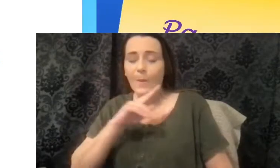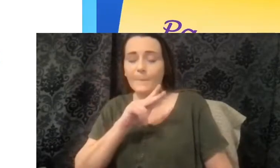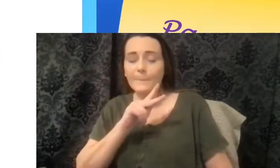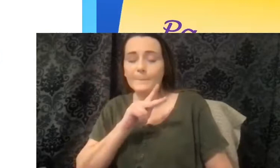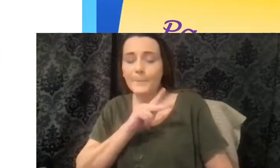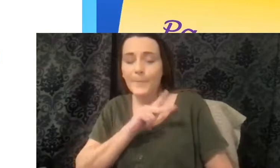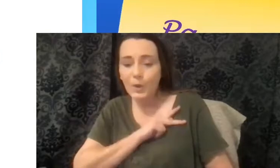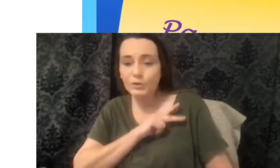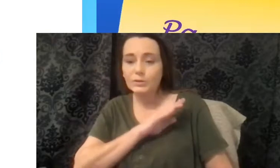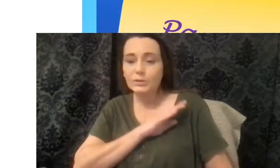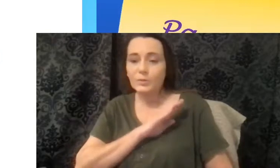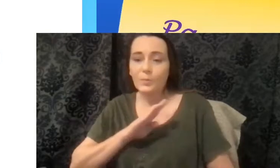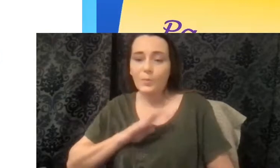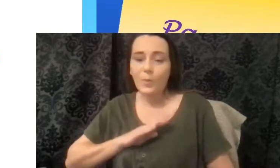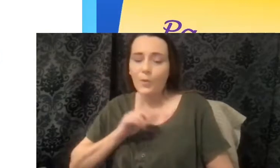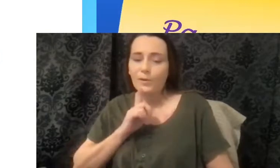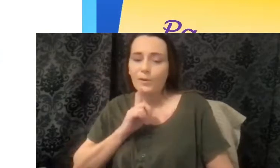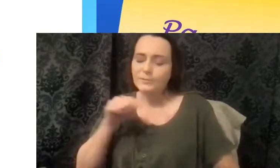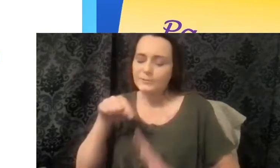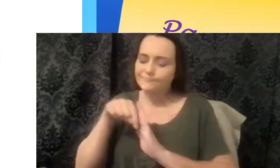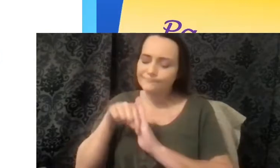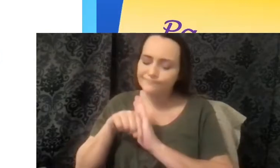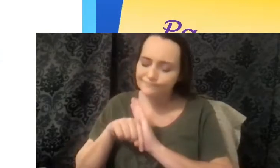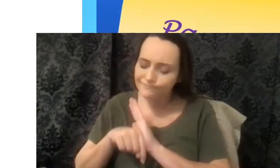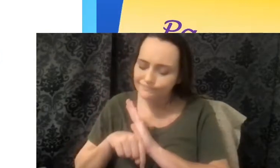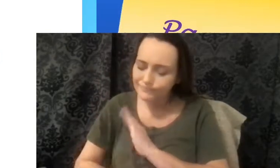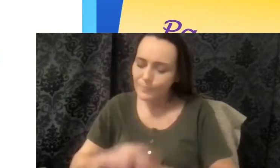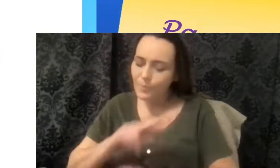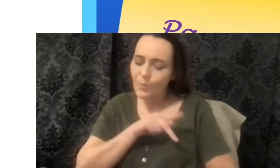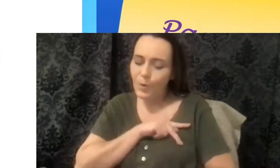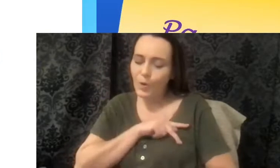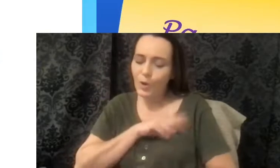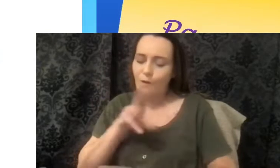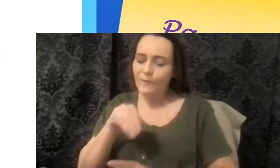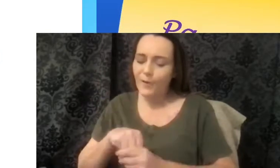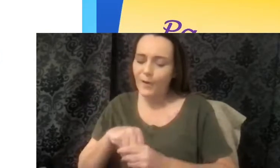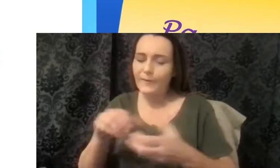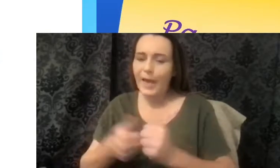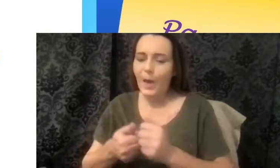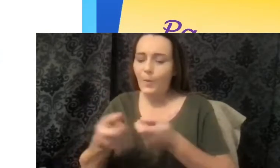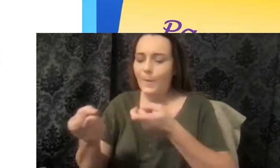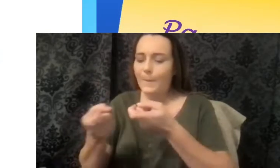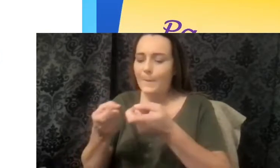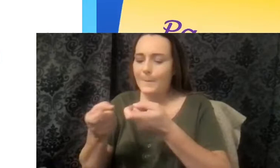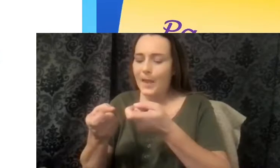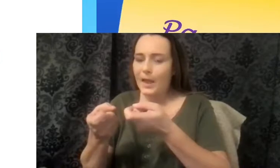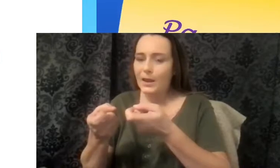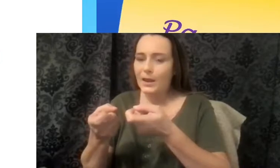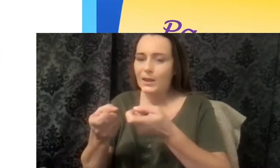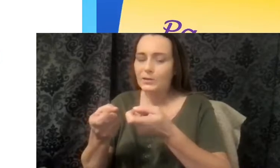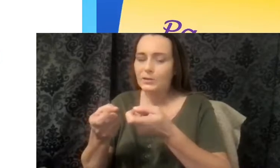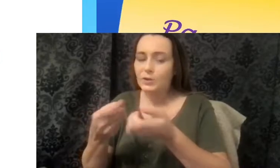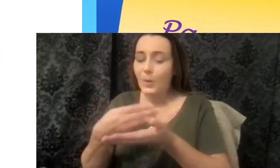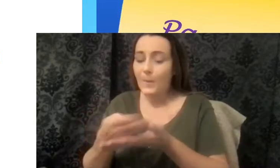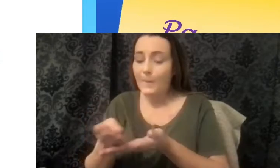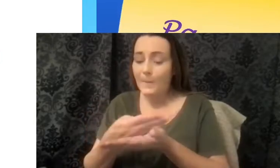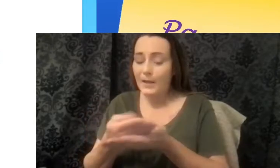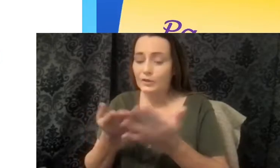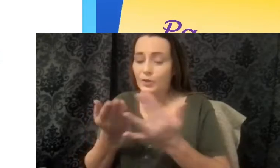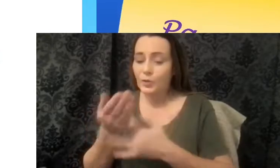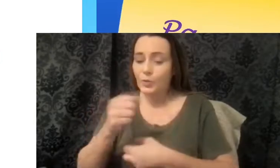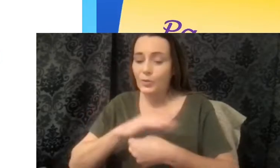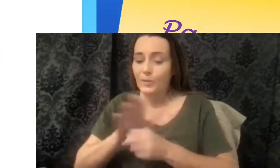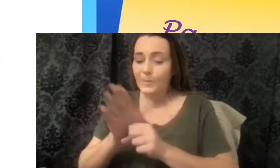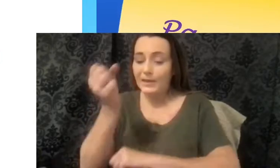been intimately involved in how we manage our budget through the pandemic. Can